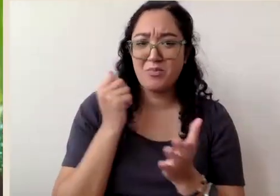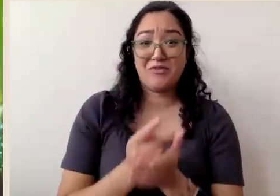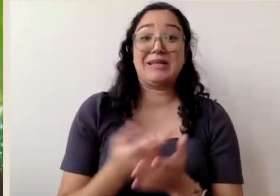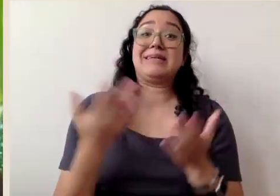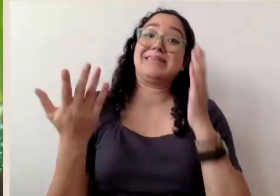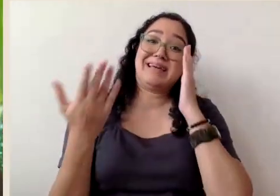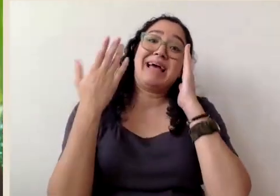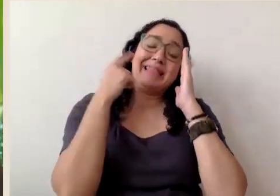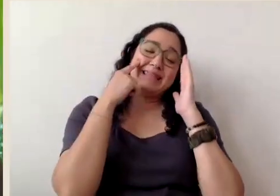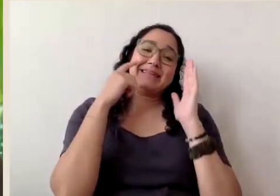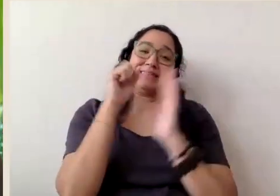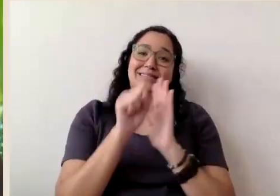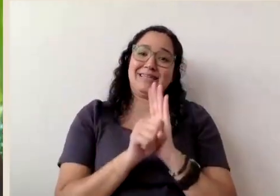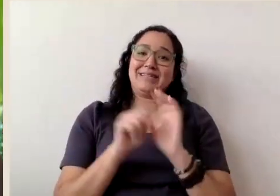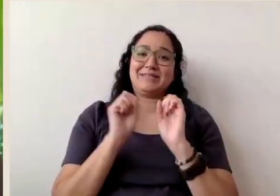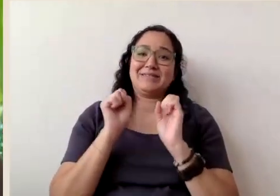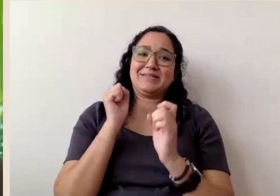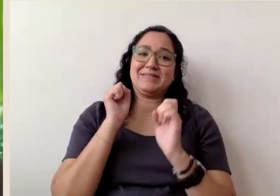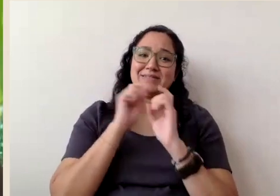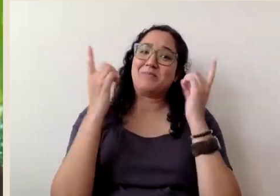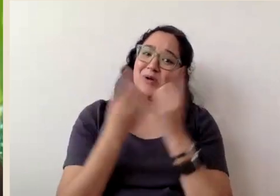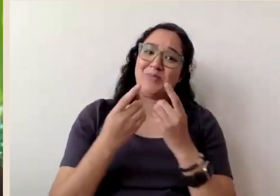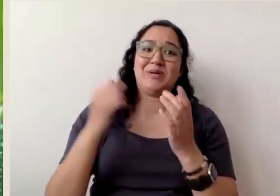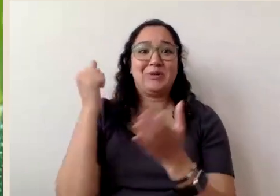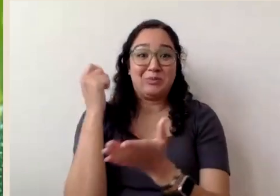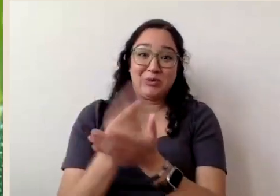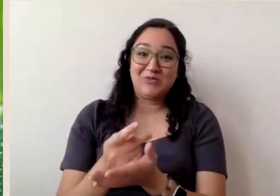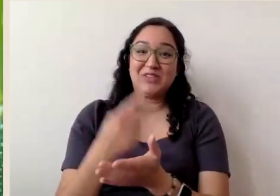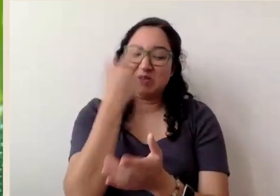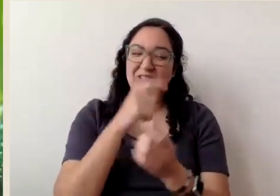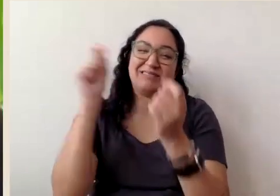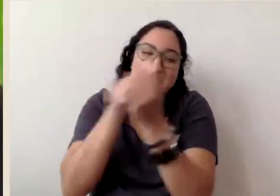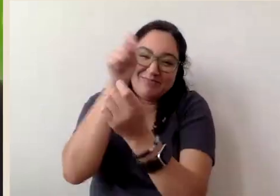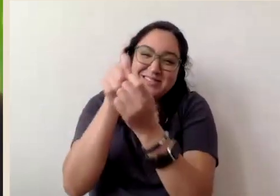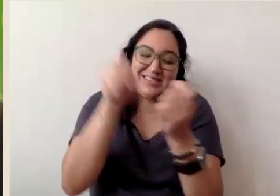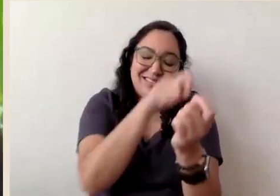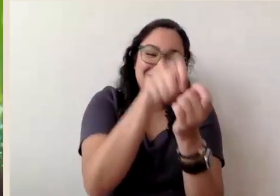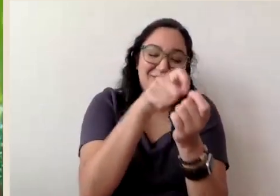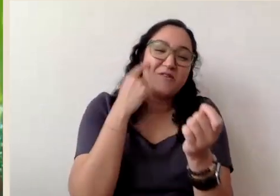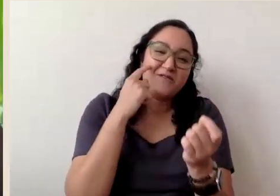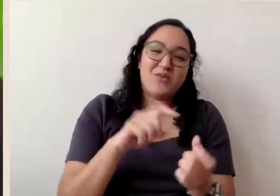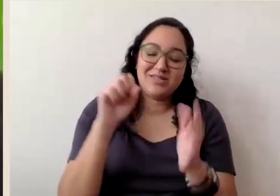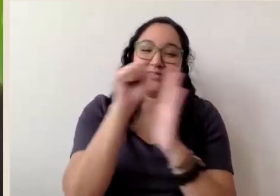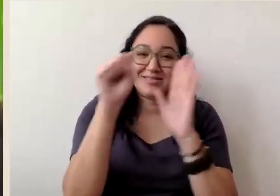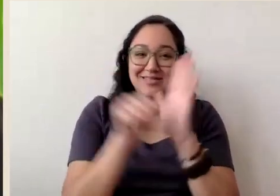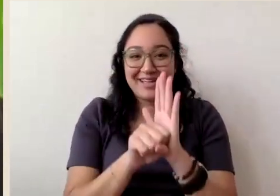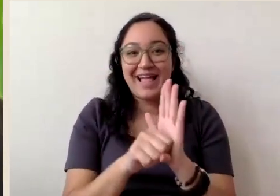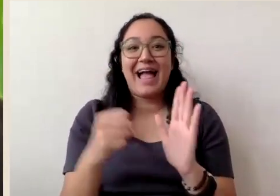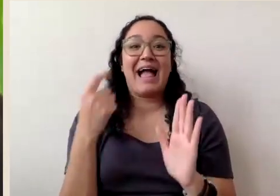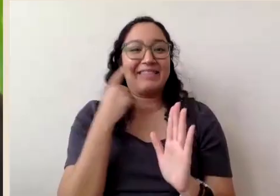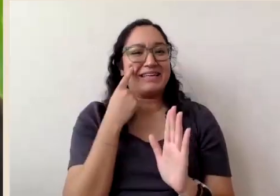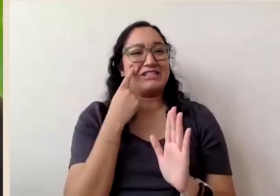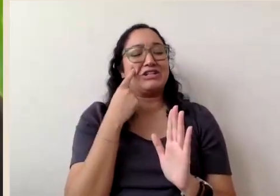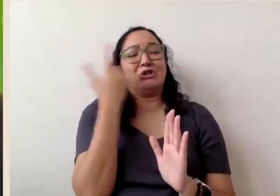Department to approve is state specific. I Mhm. think this is also very something that's very